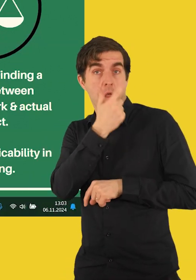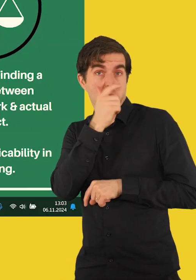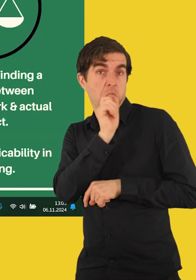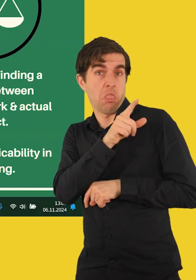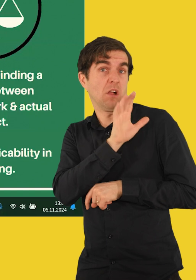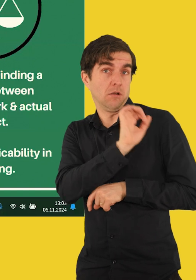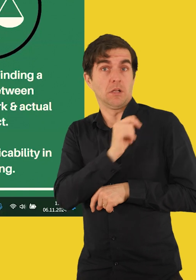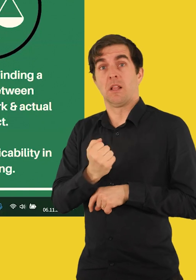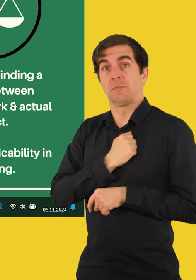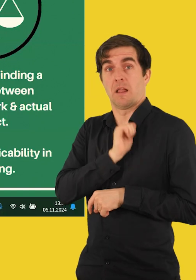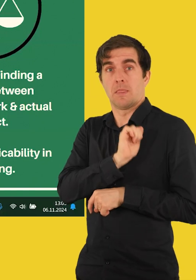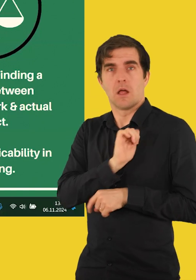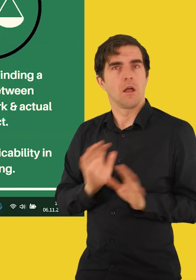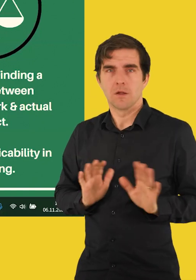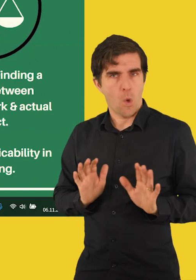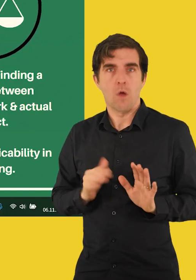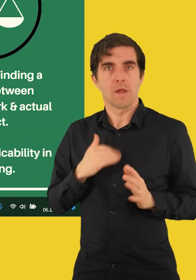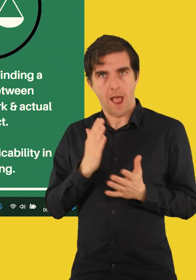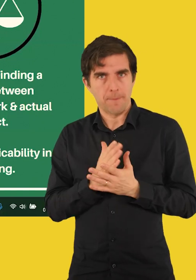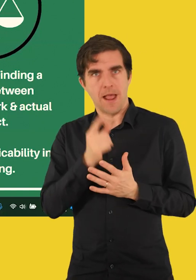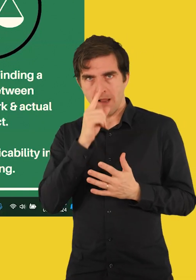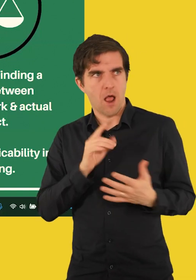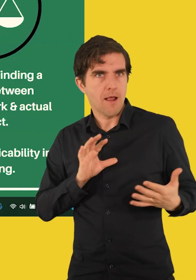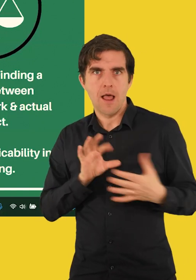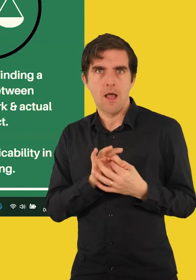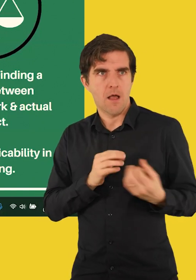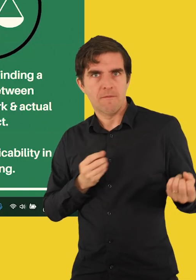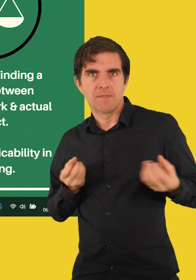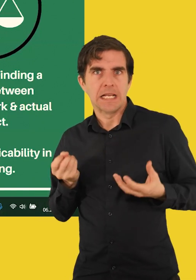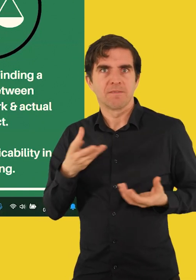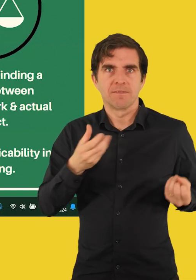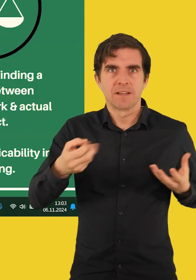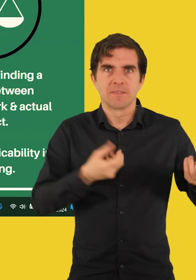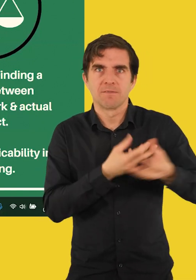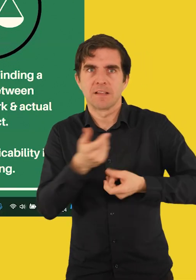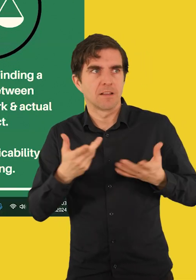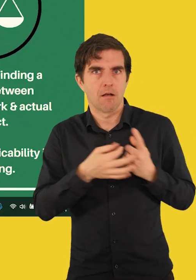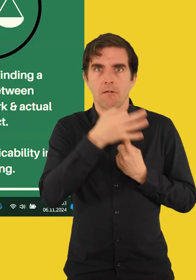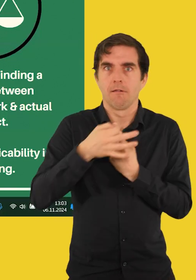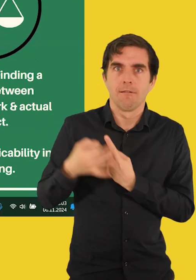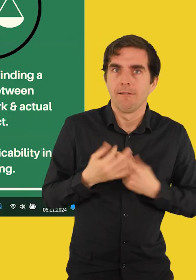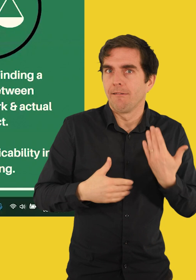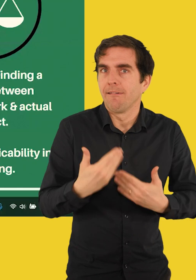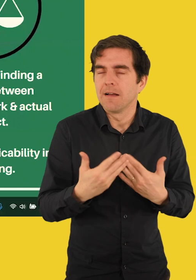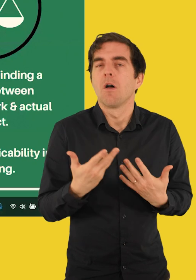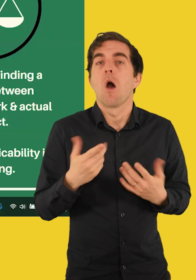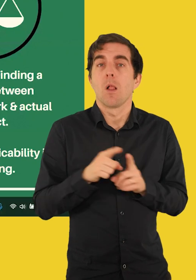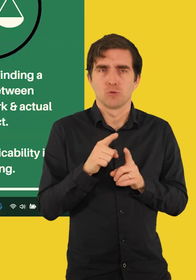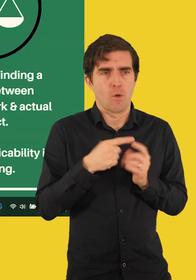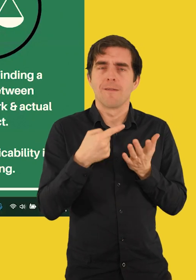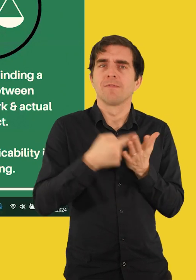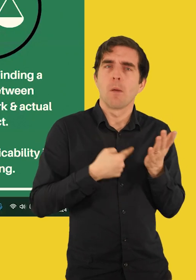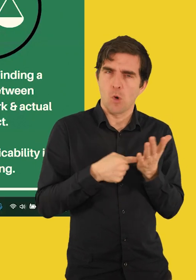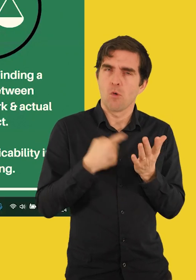do, I don't care, but actually what we do can feed into each other. At the same time, it provides a framework